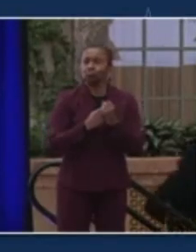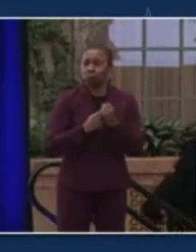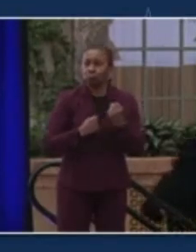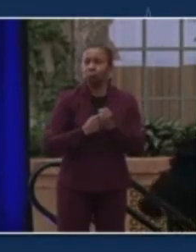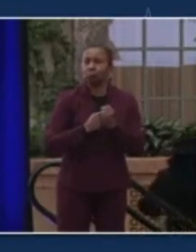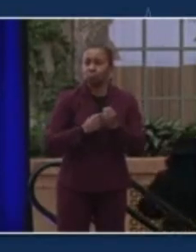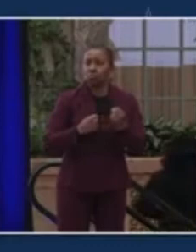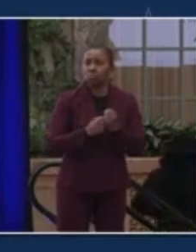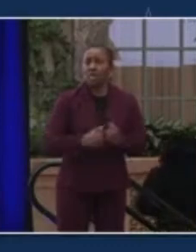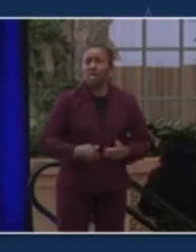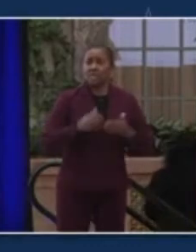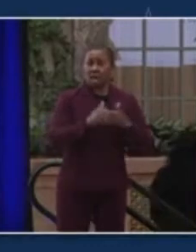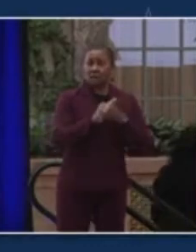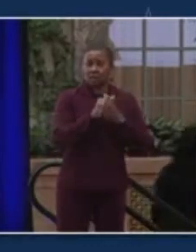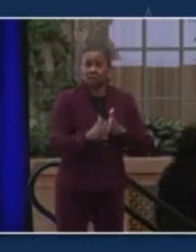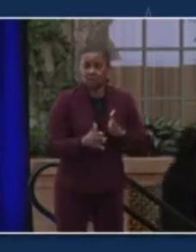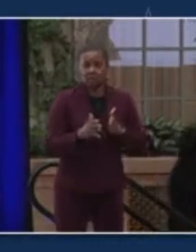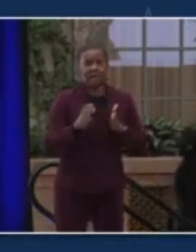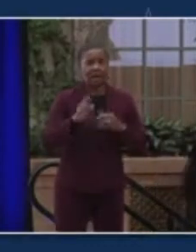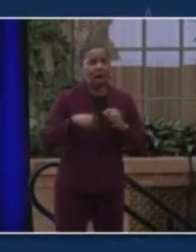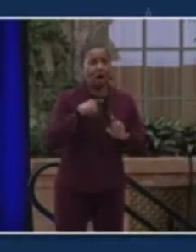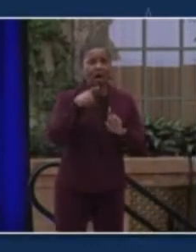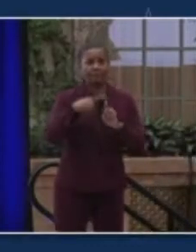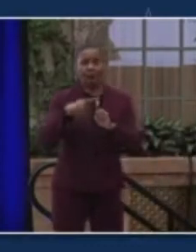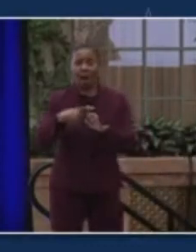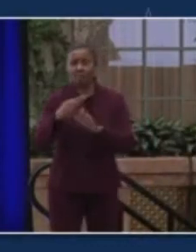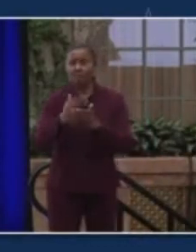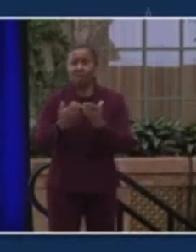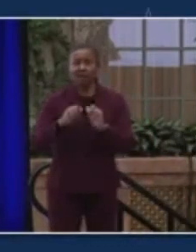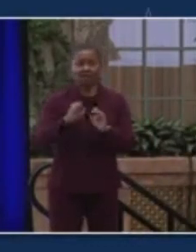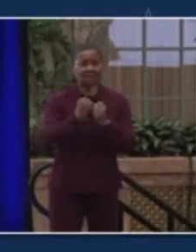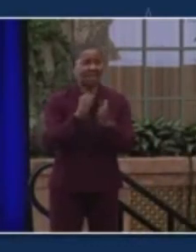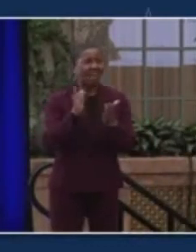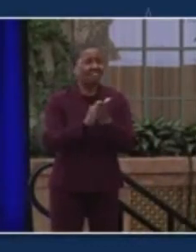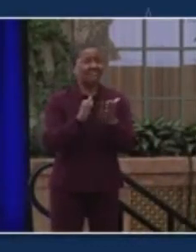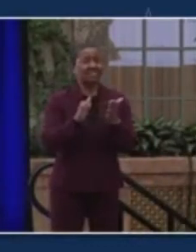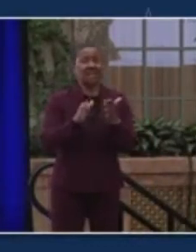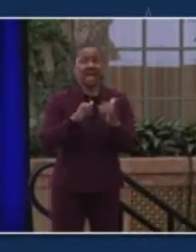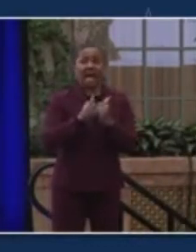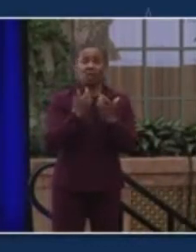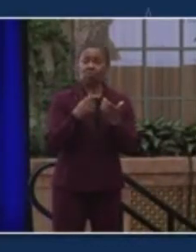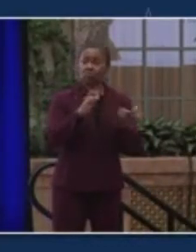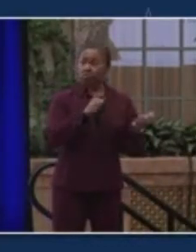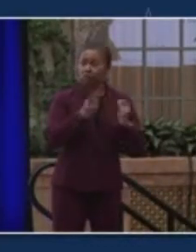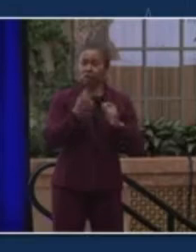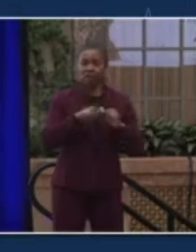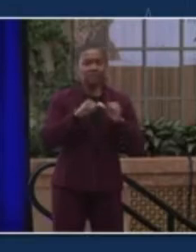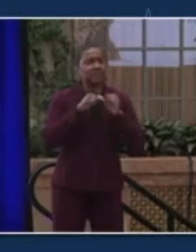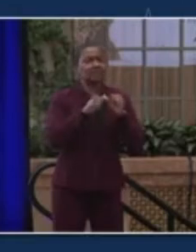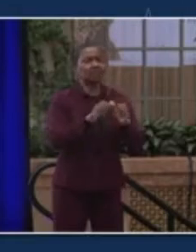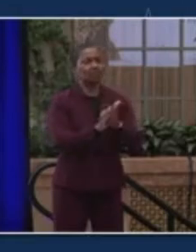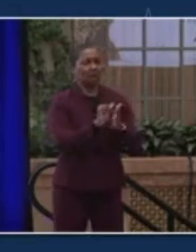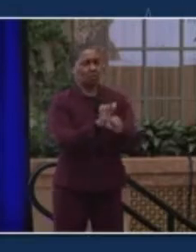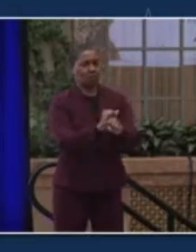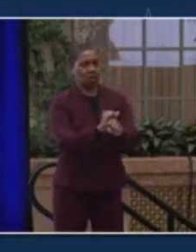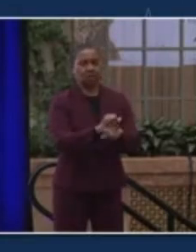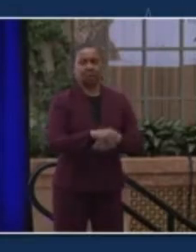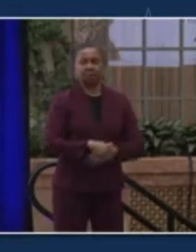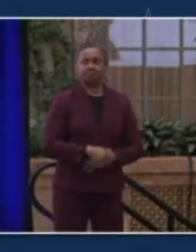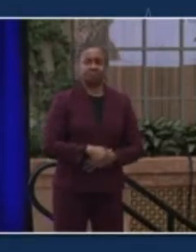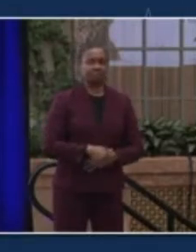young leaders in all aspects of our society. That is the challenge that we must leave with here tonight.